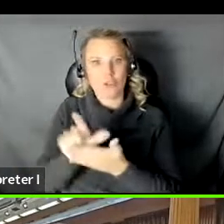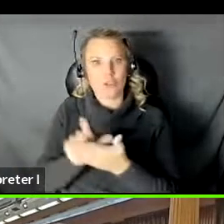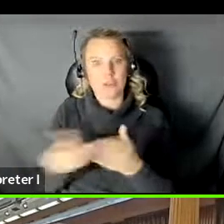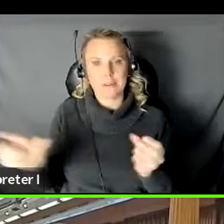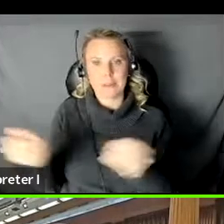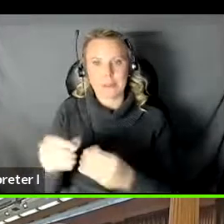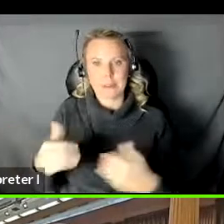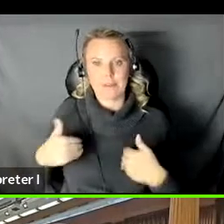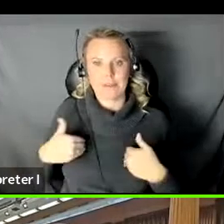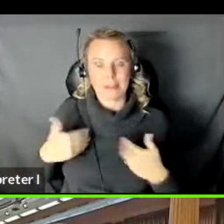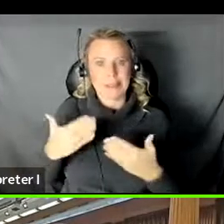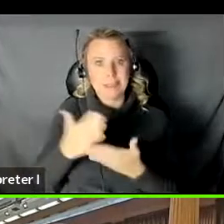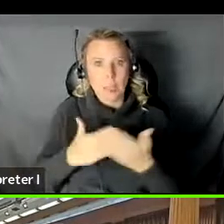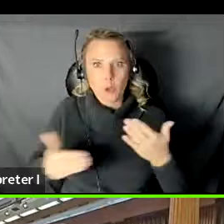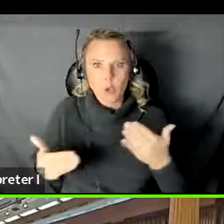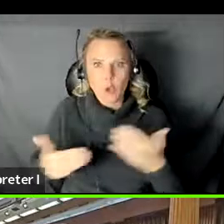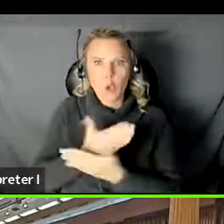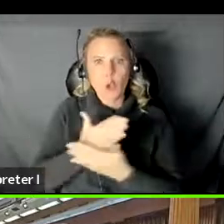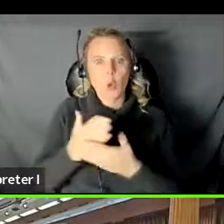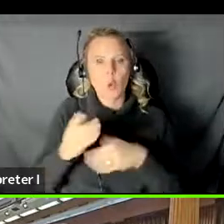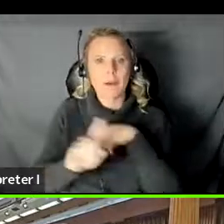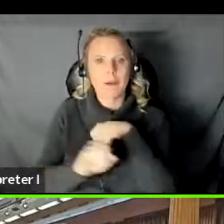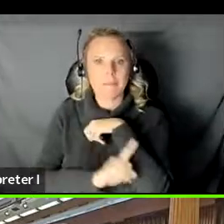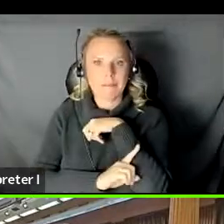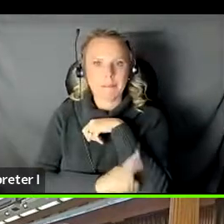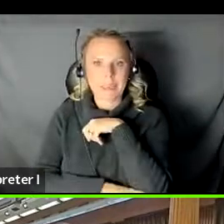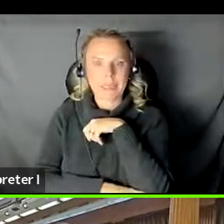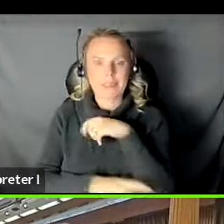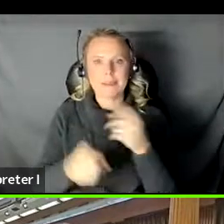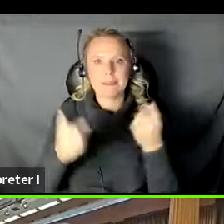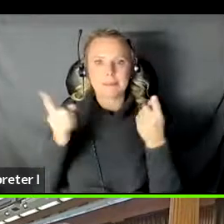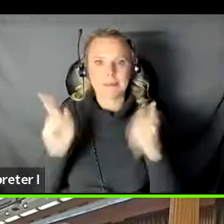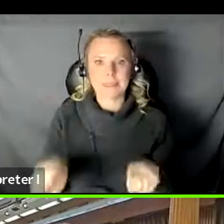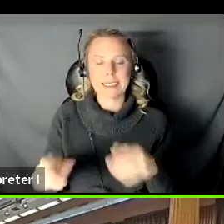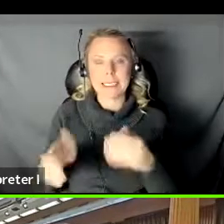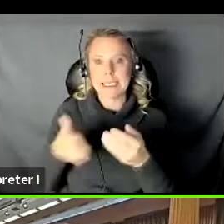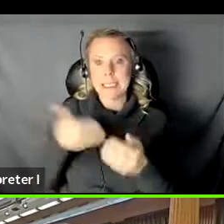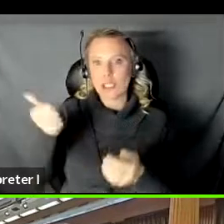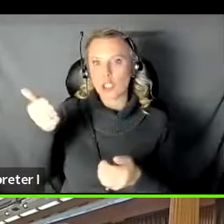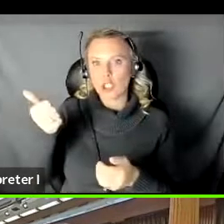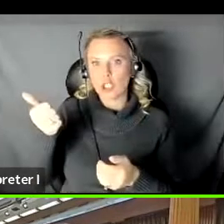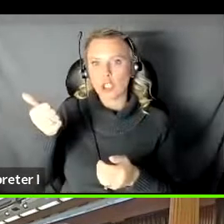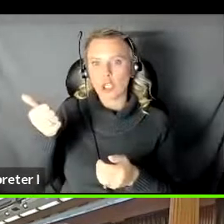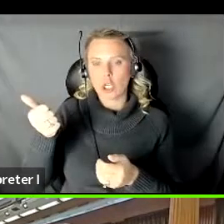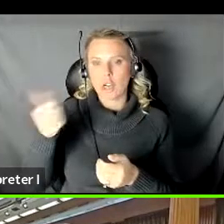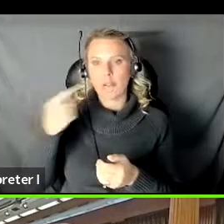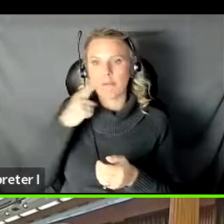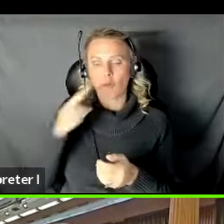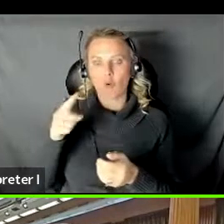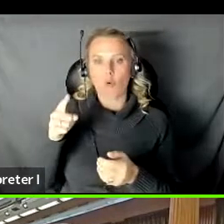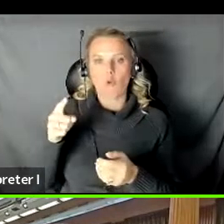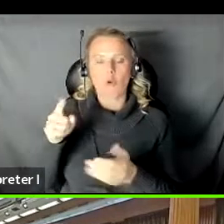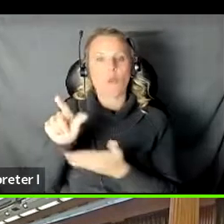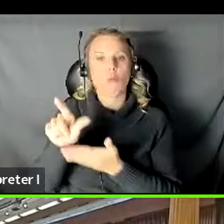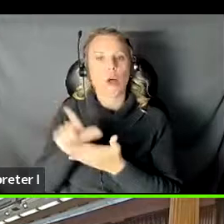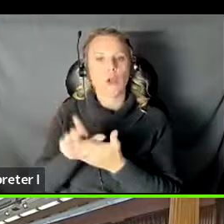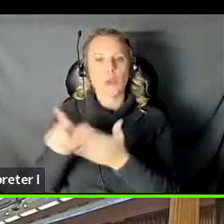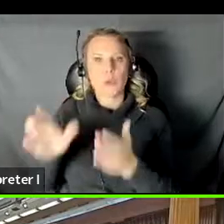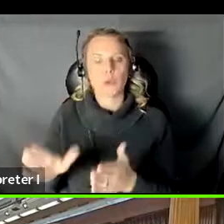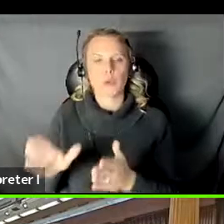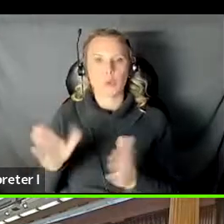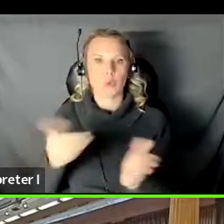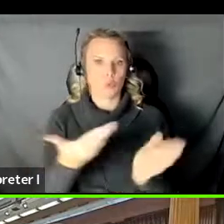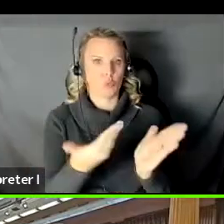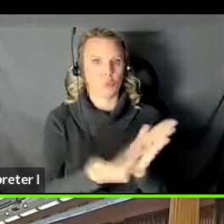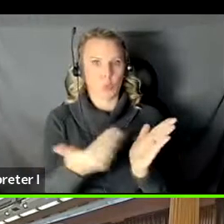cases, there are whole new offenses that are easier for the prosecution to